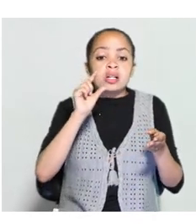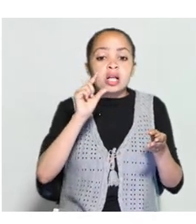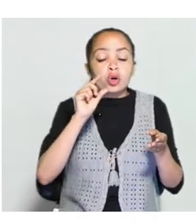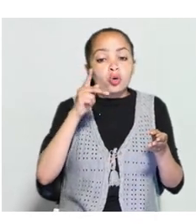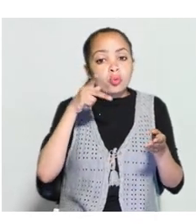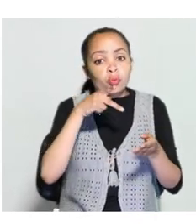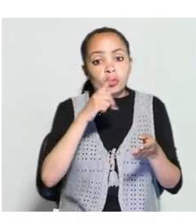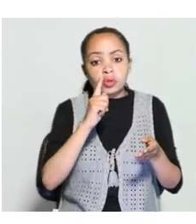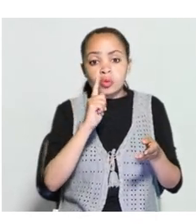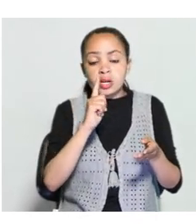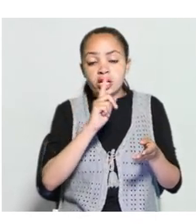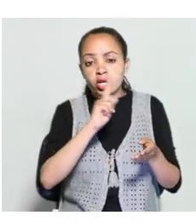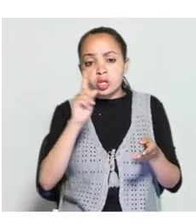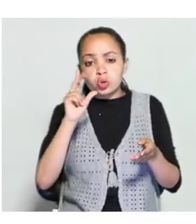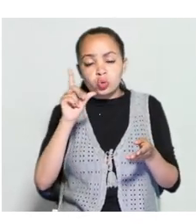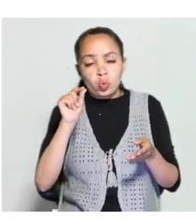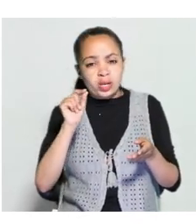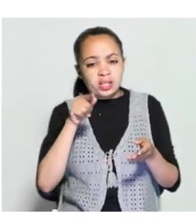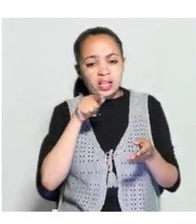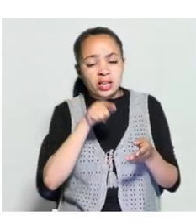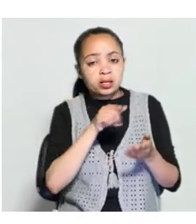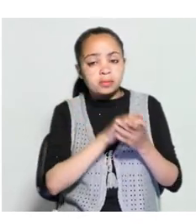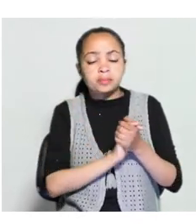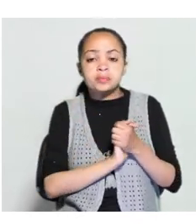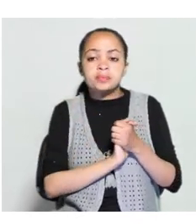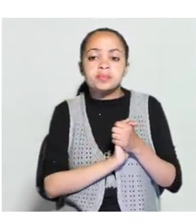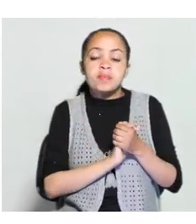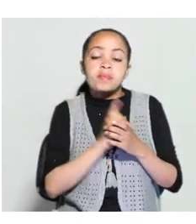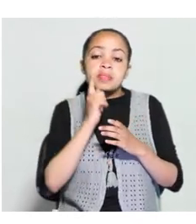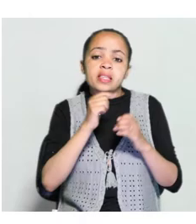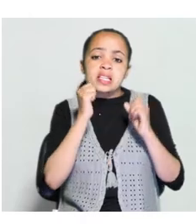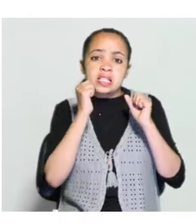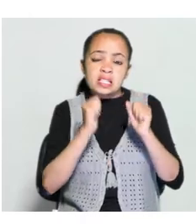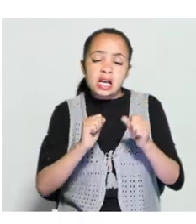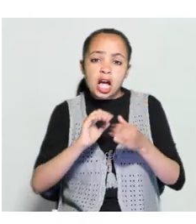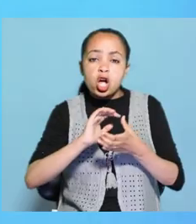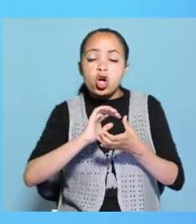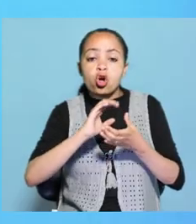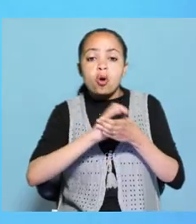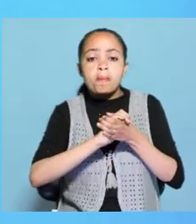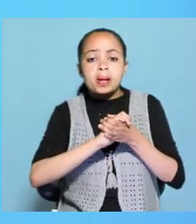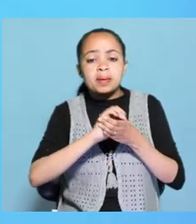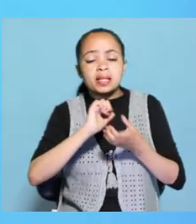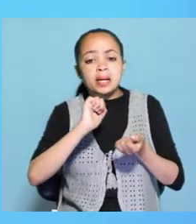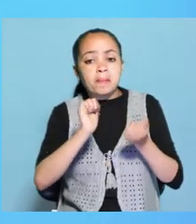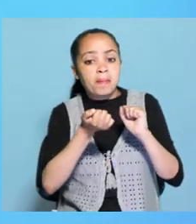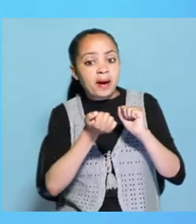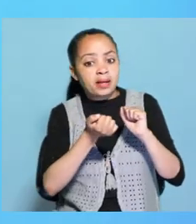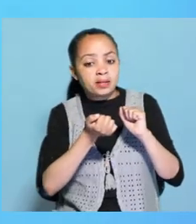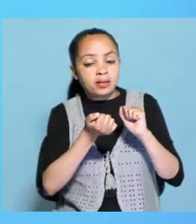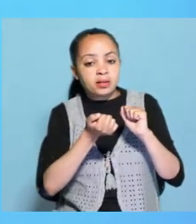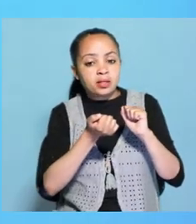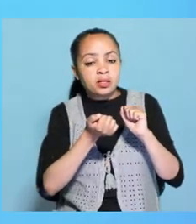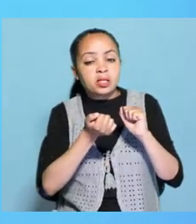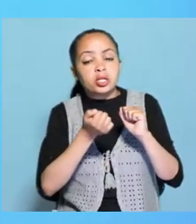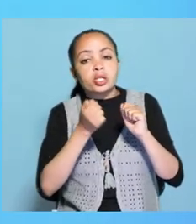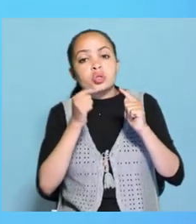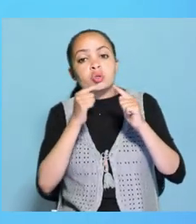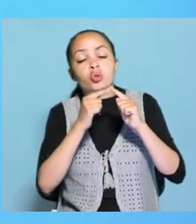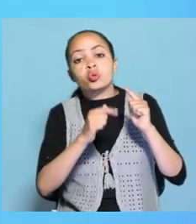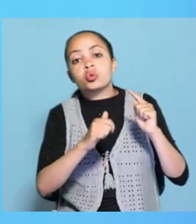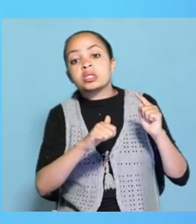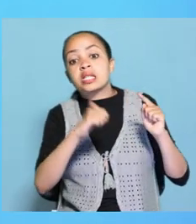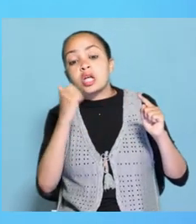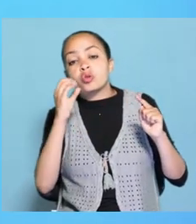120. So here, this can complementarily bind. This one can be complementarily with fit with that